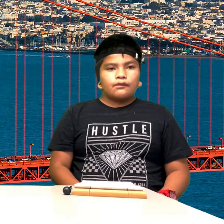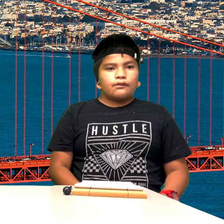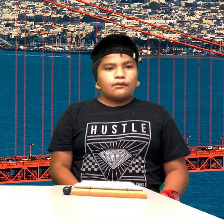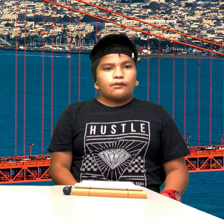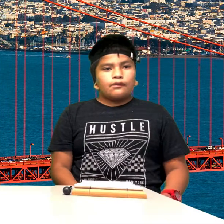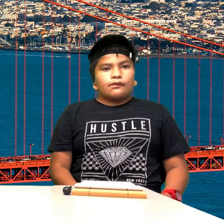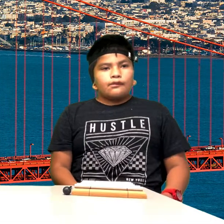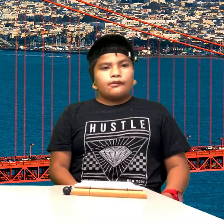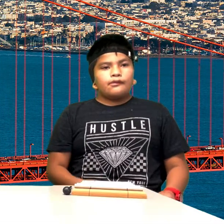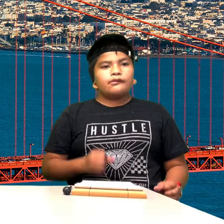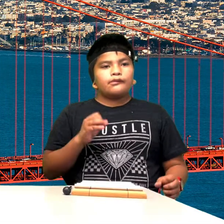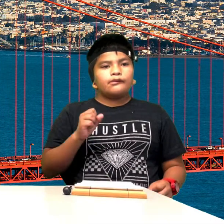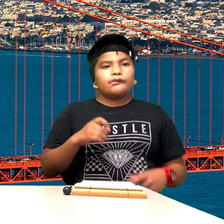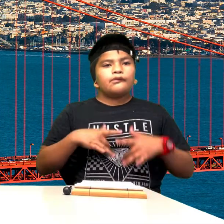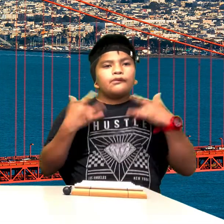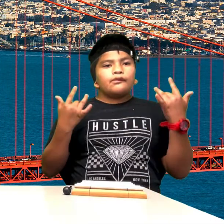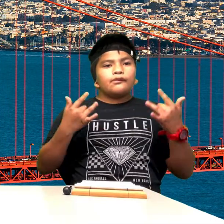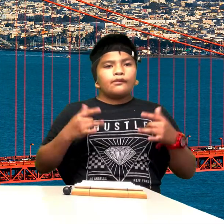Here are your current events.